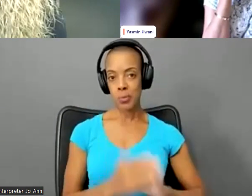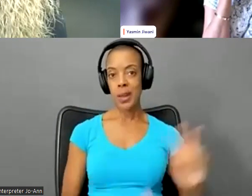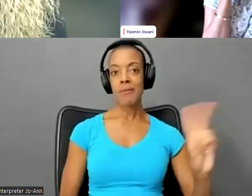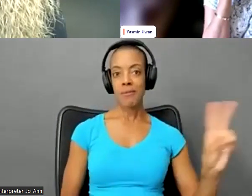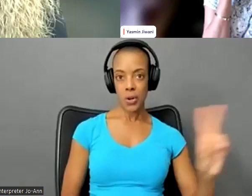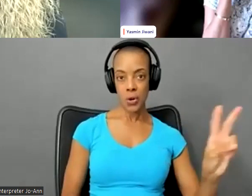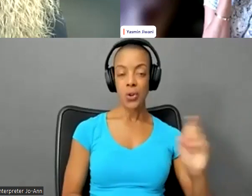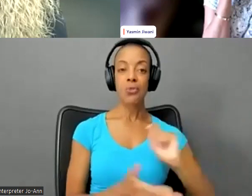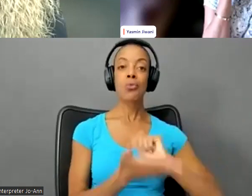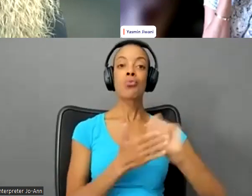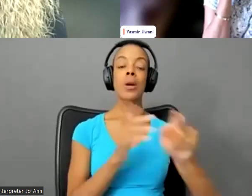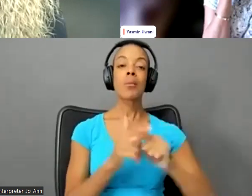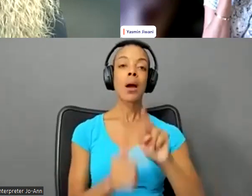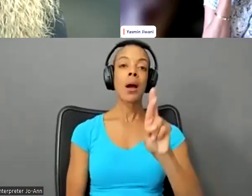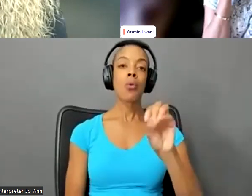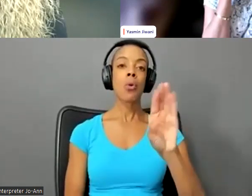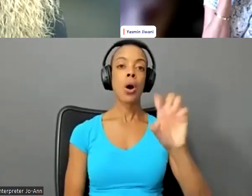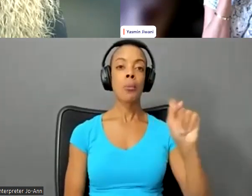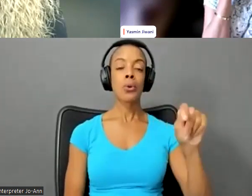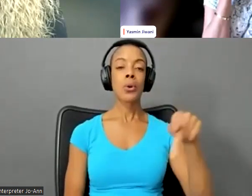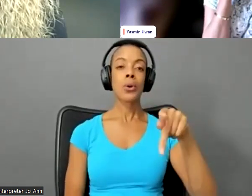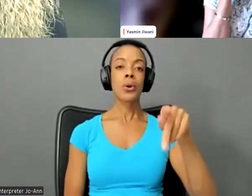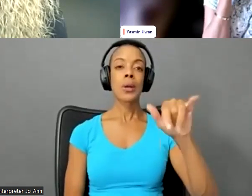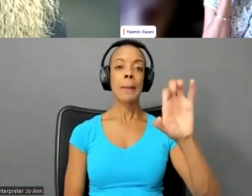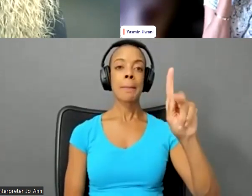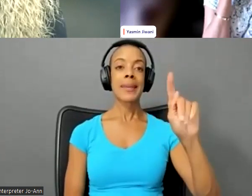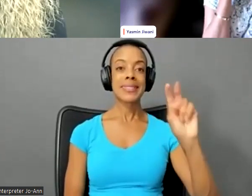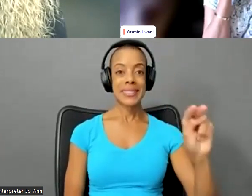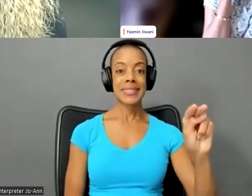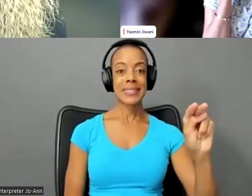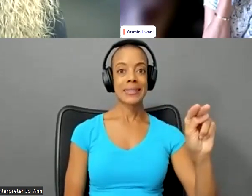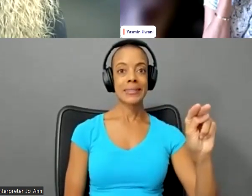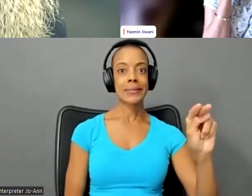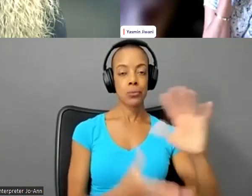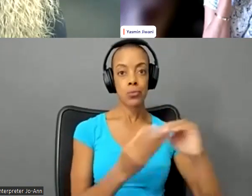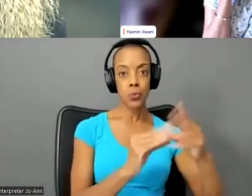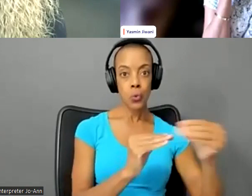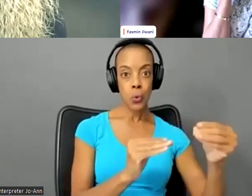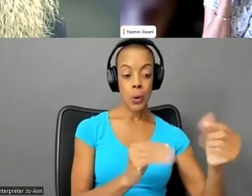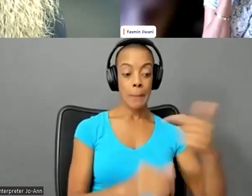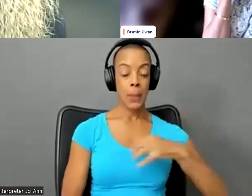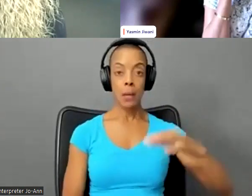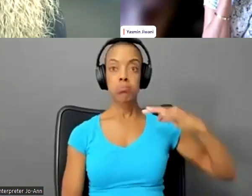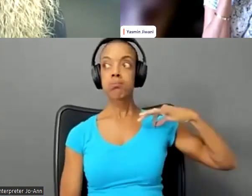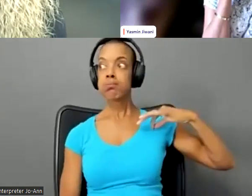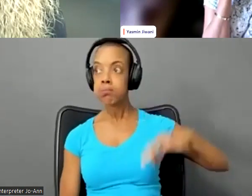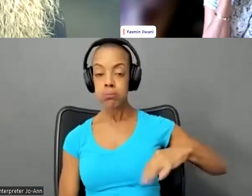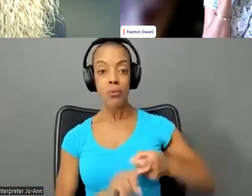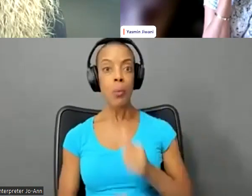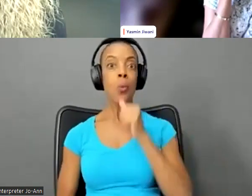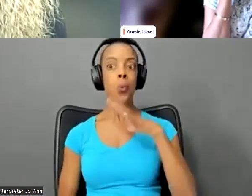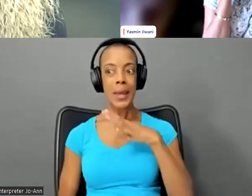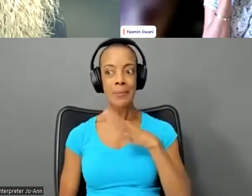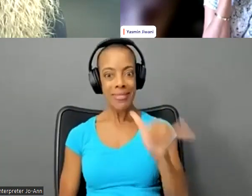Robert Pickton case, I benefited enormously from women in the sector who were